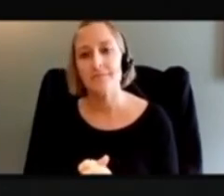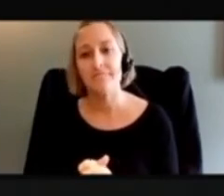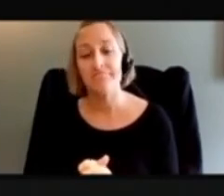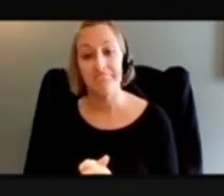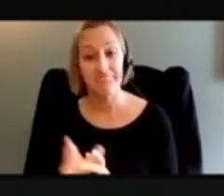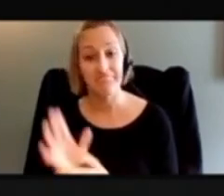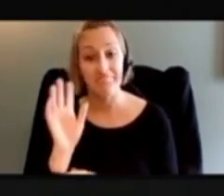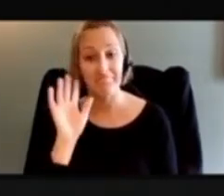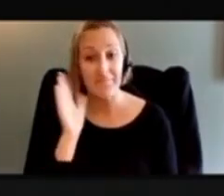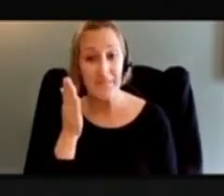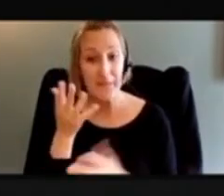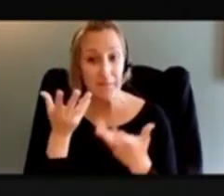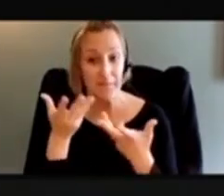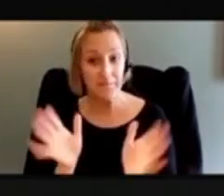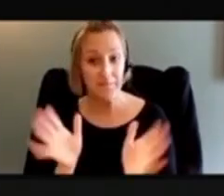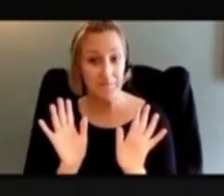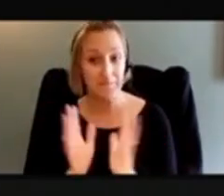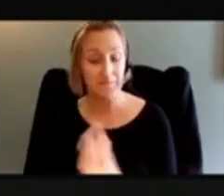it.